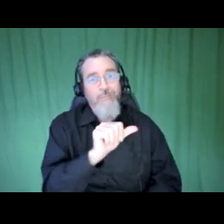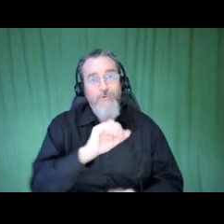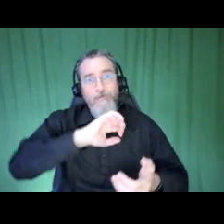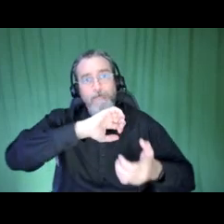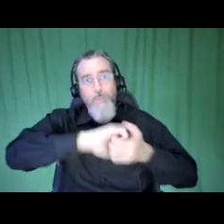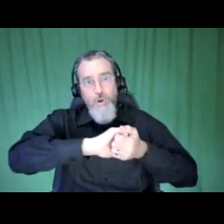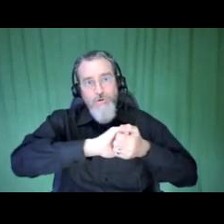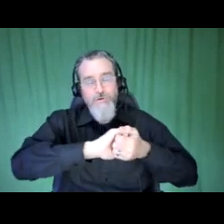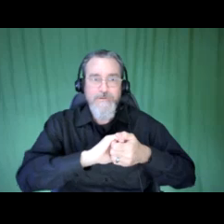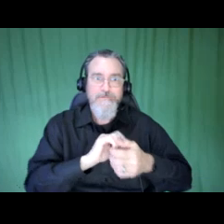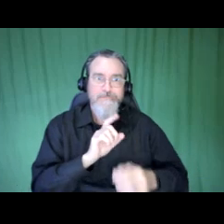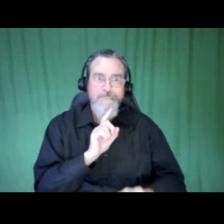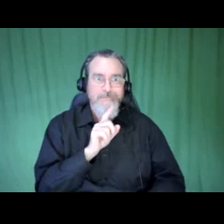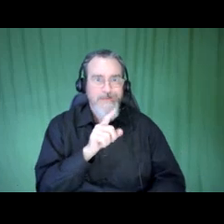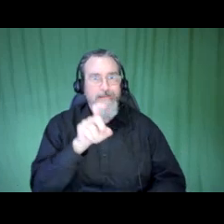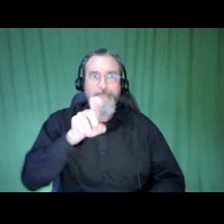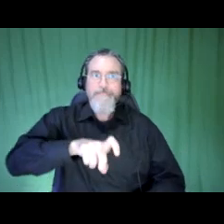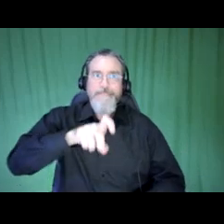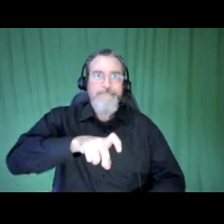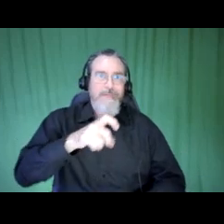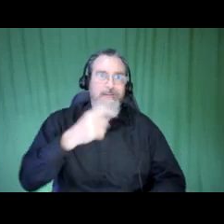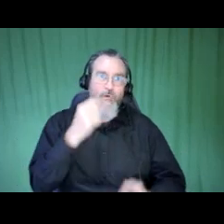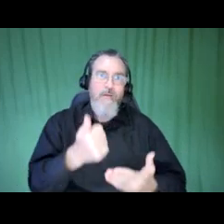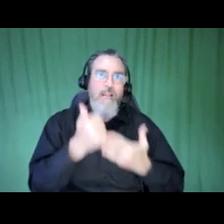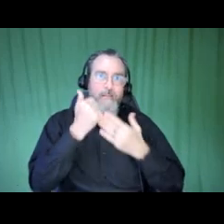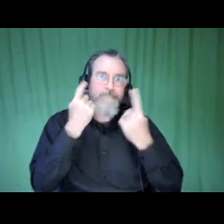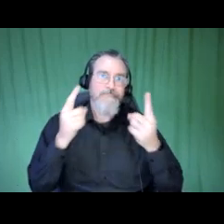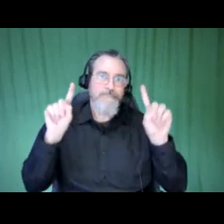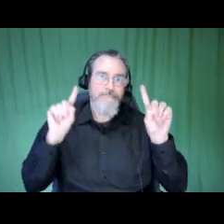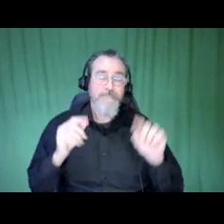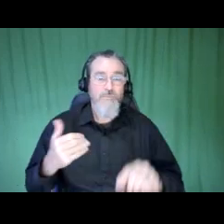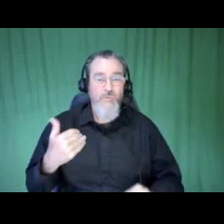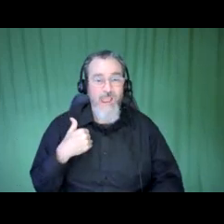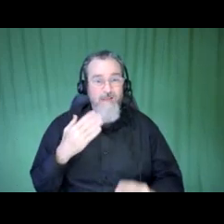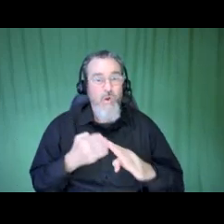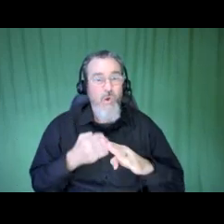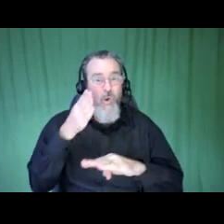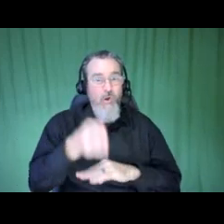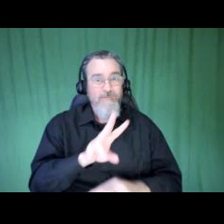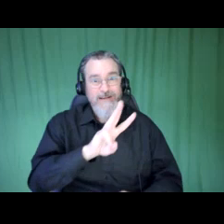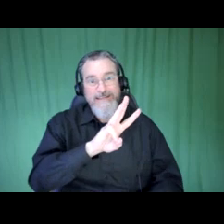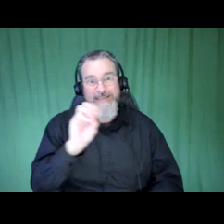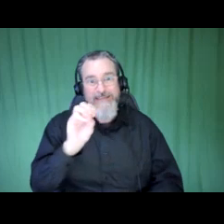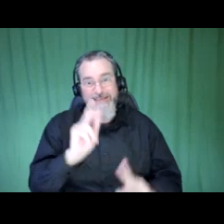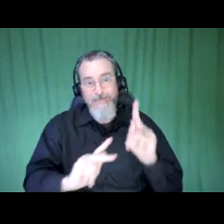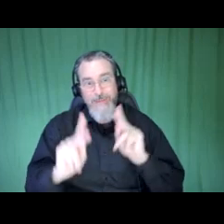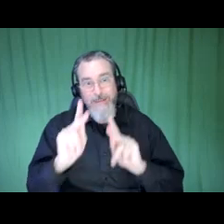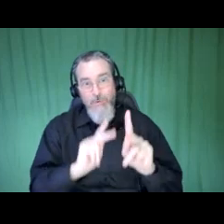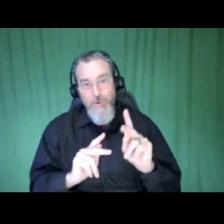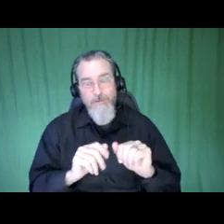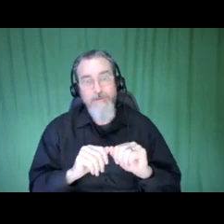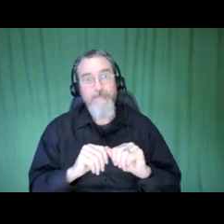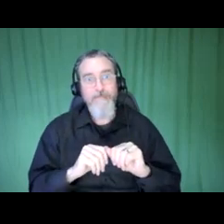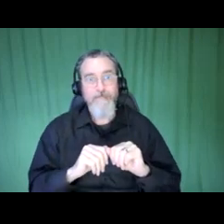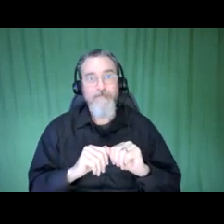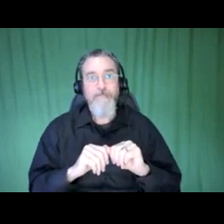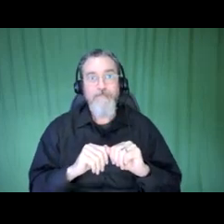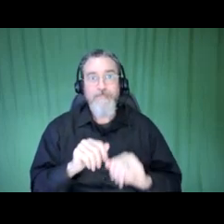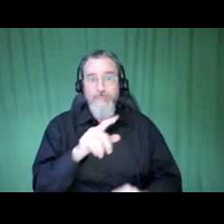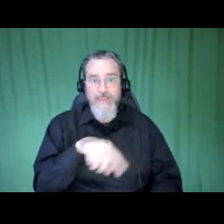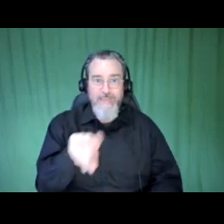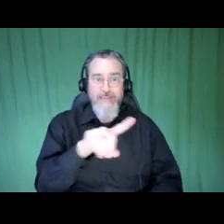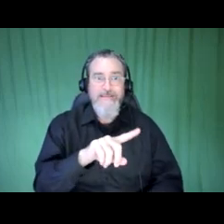be possible. We have more than 60 people listed that are, among these